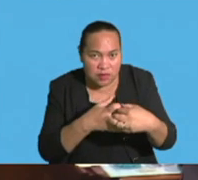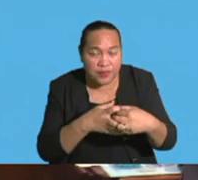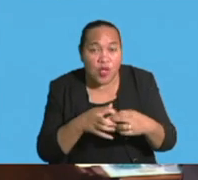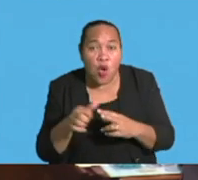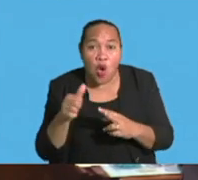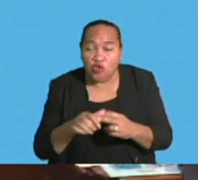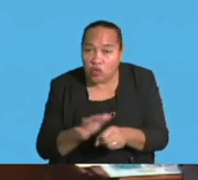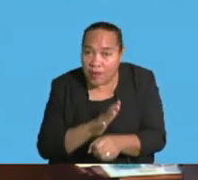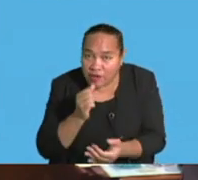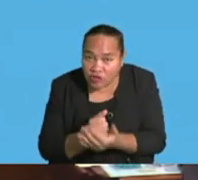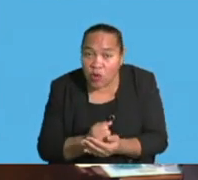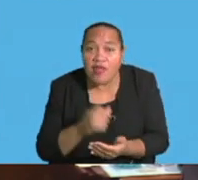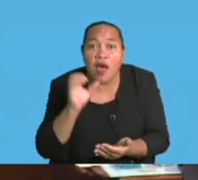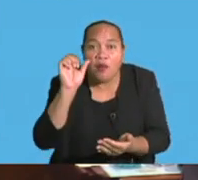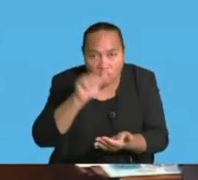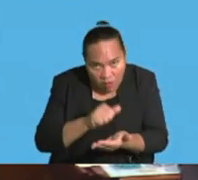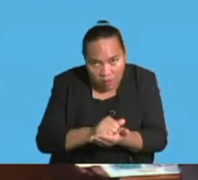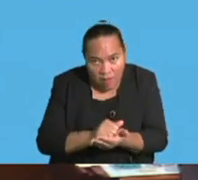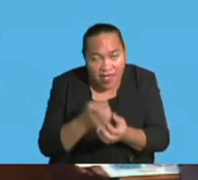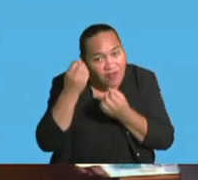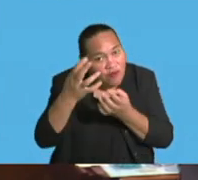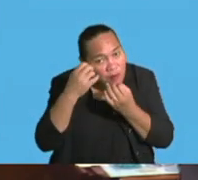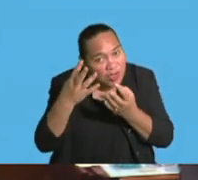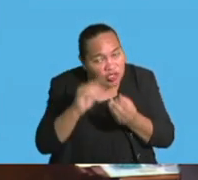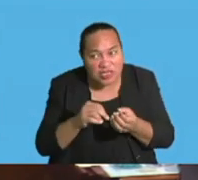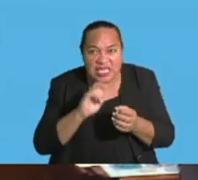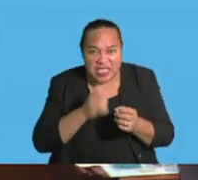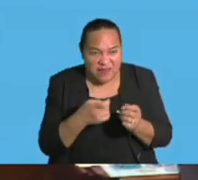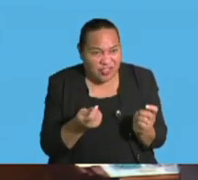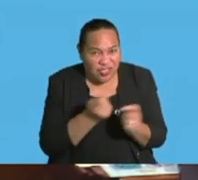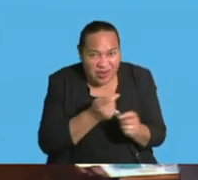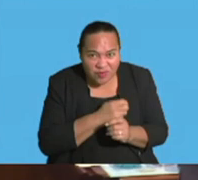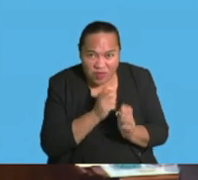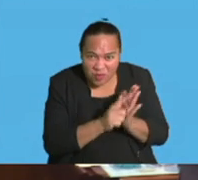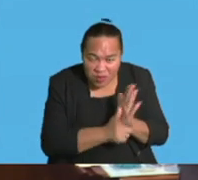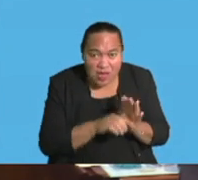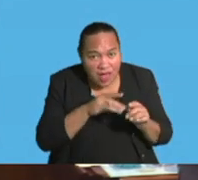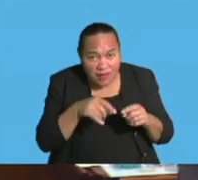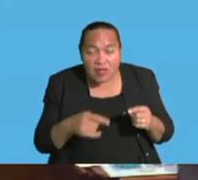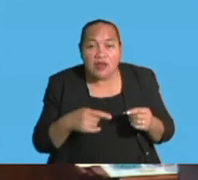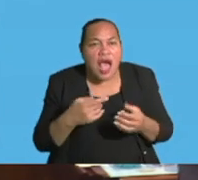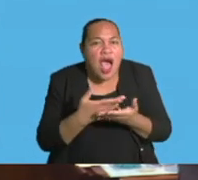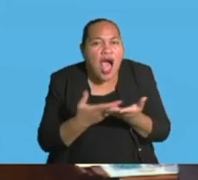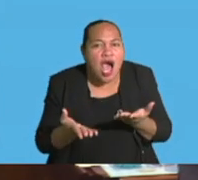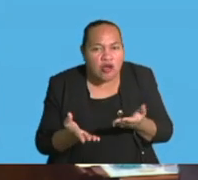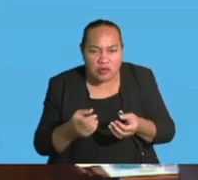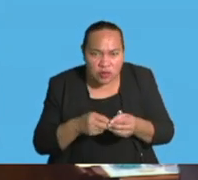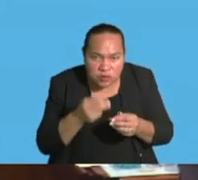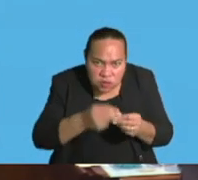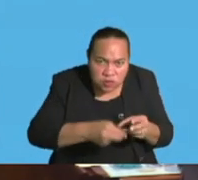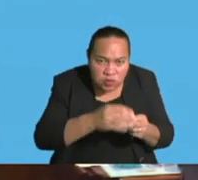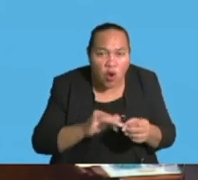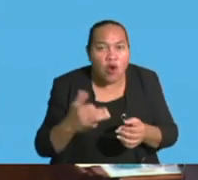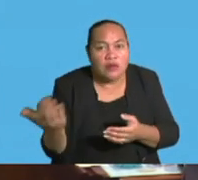also ensure the correct information is obtained on the changes to our forests, including the volume of trees harvested and the output of